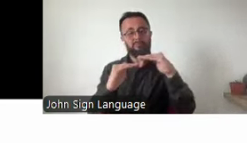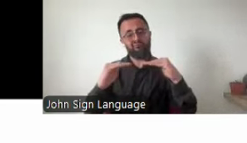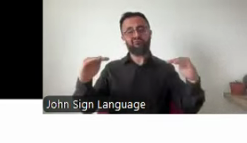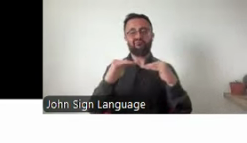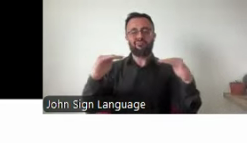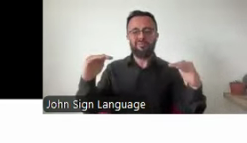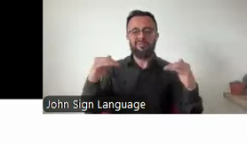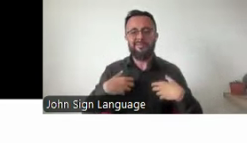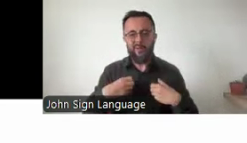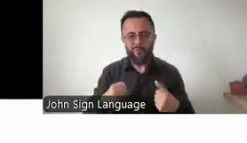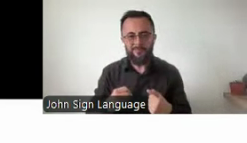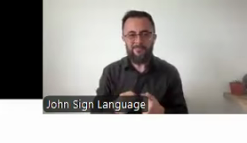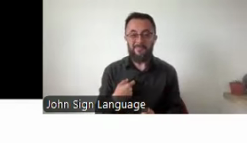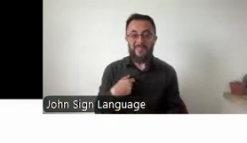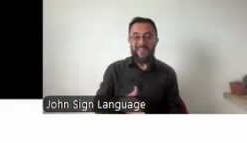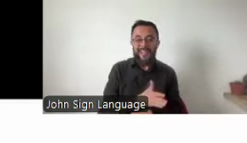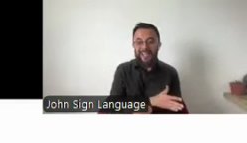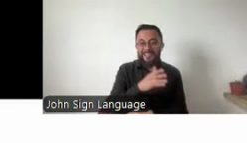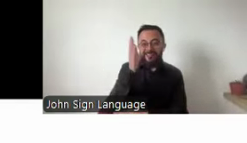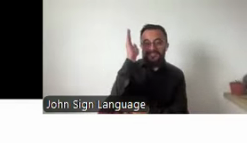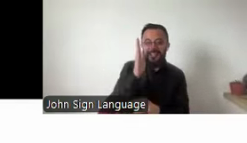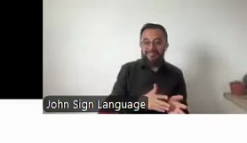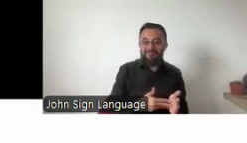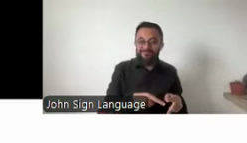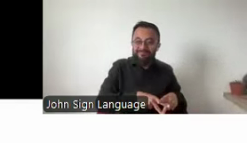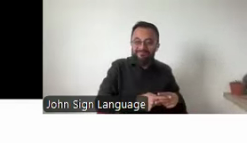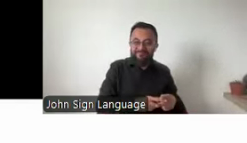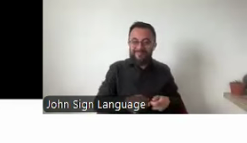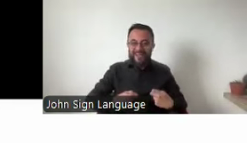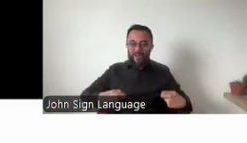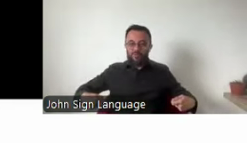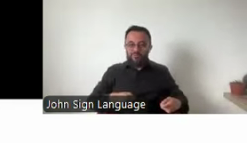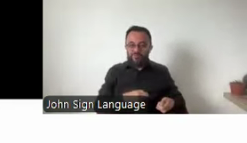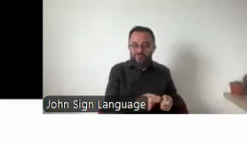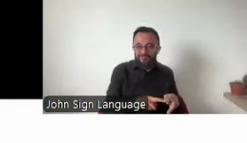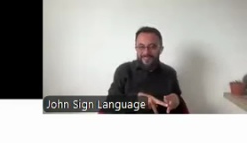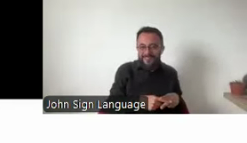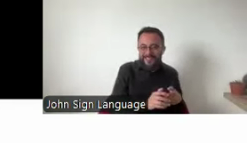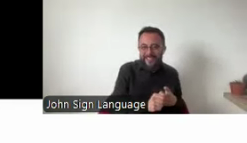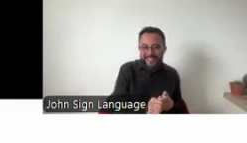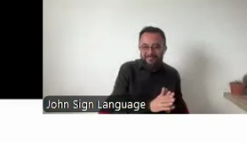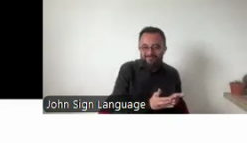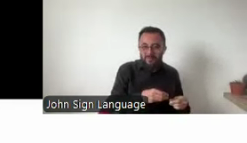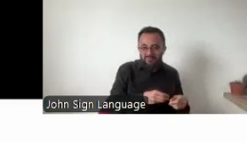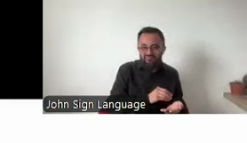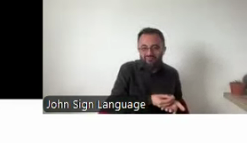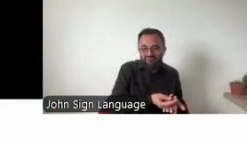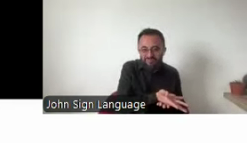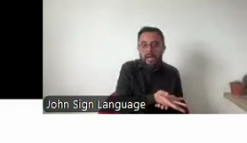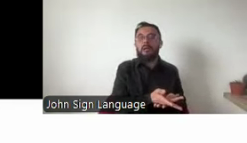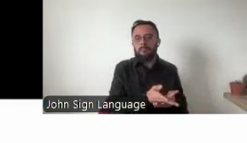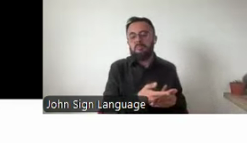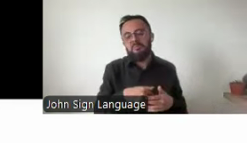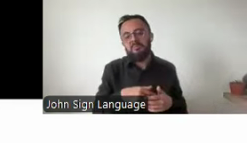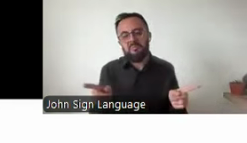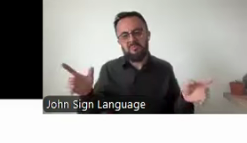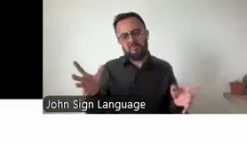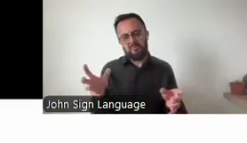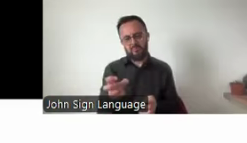chat as well. But in a nutshell, this is what it looks like. And what this tool is